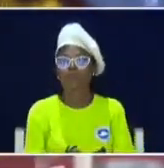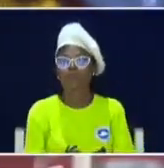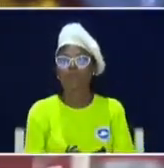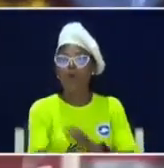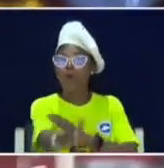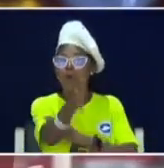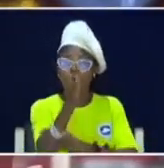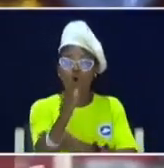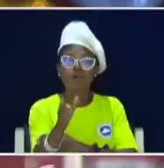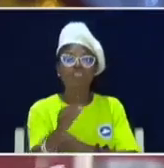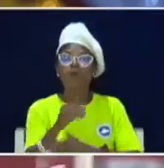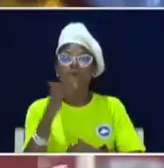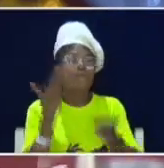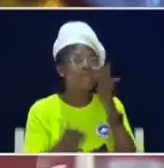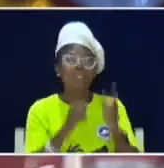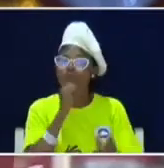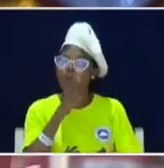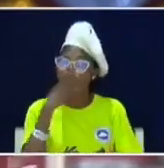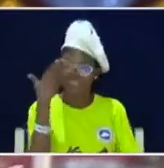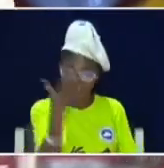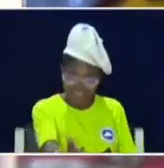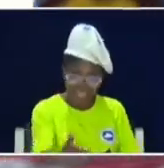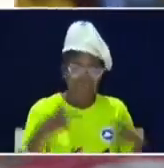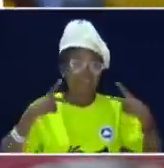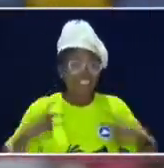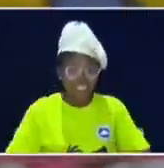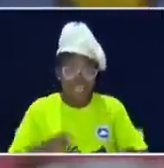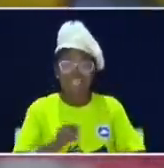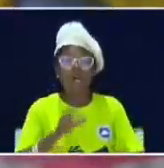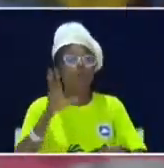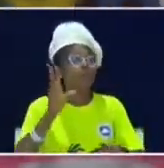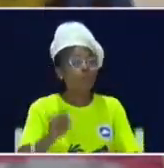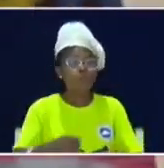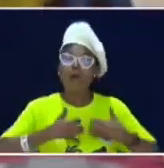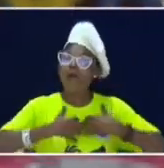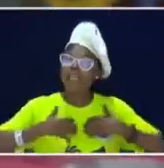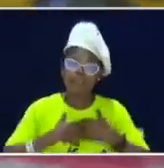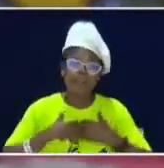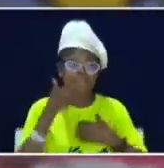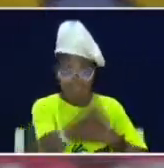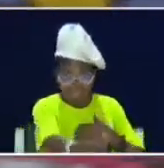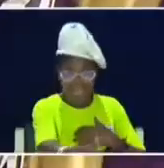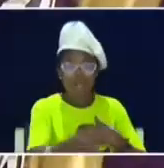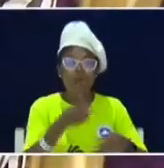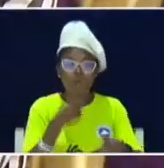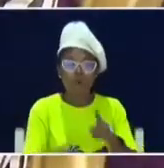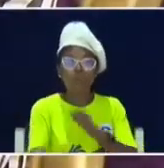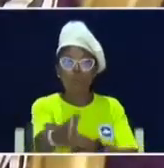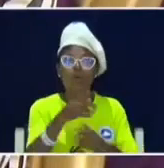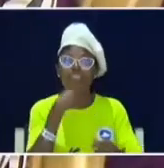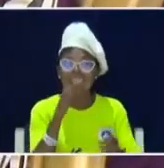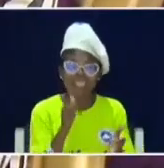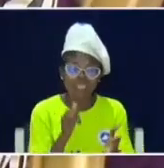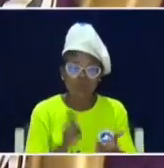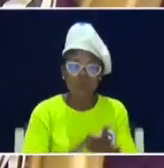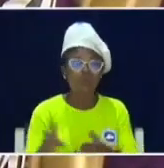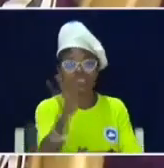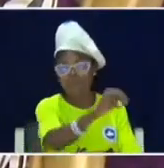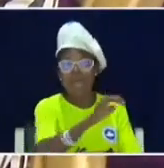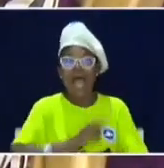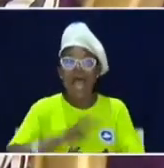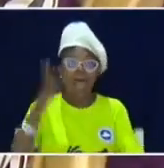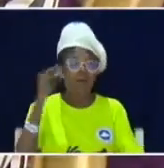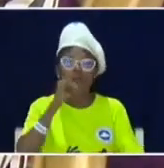God was not there present. There was no ego. There was no animal there present. But this was God saying to them, I was the one